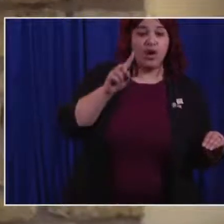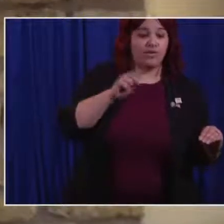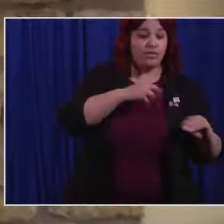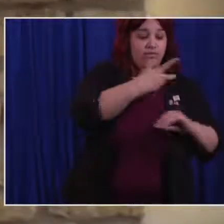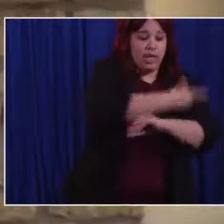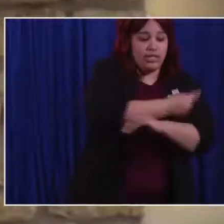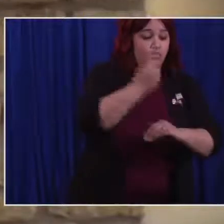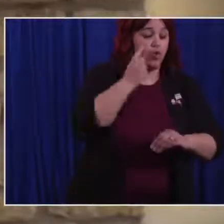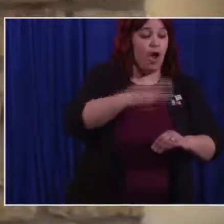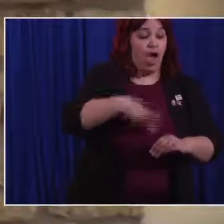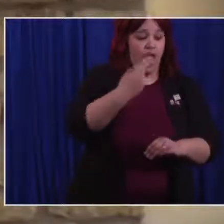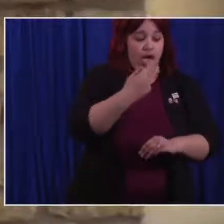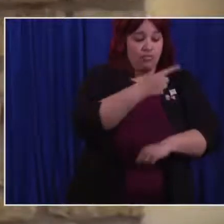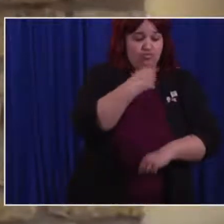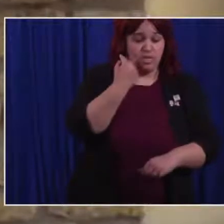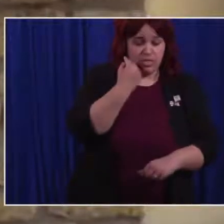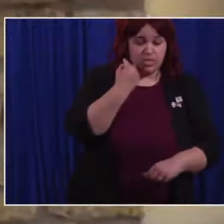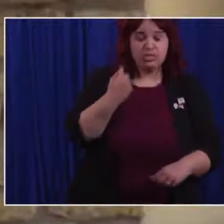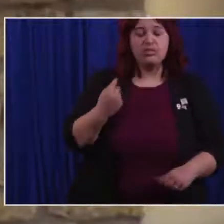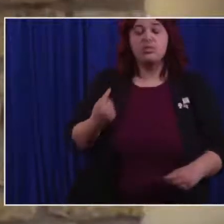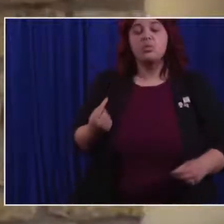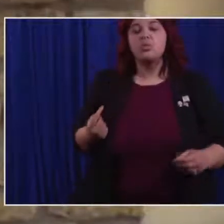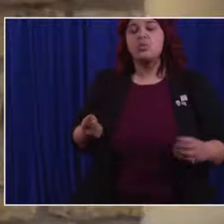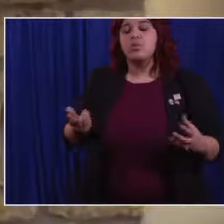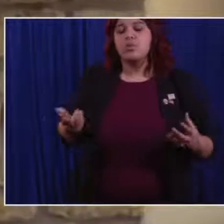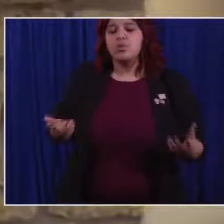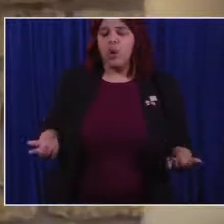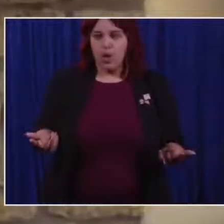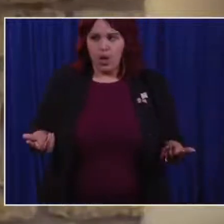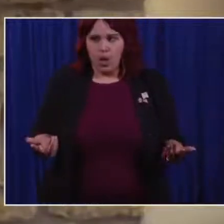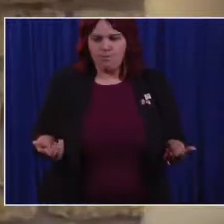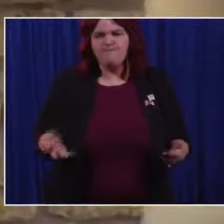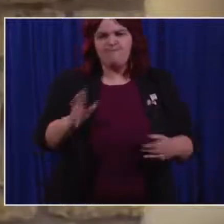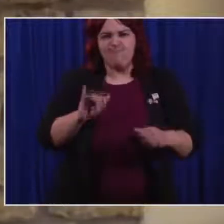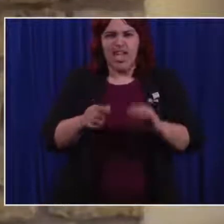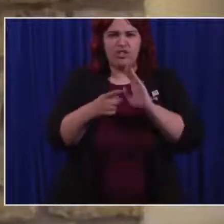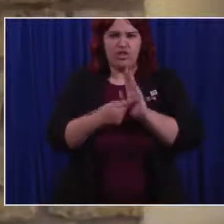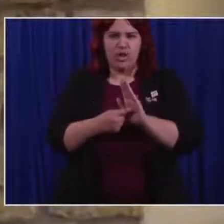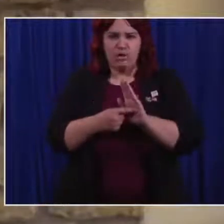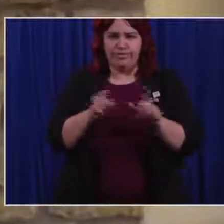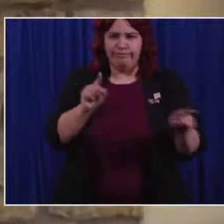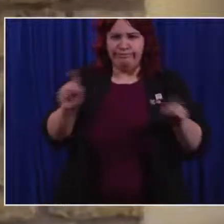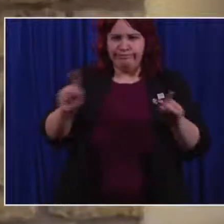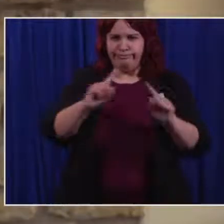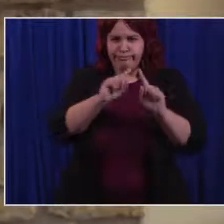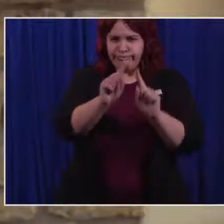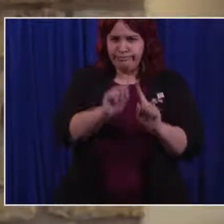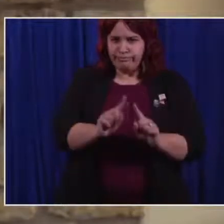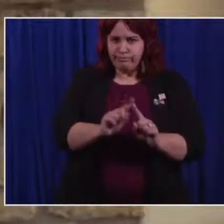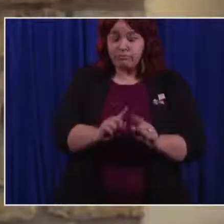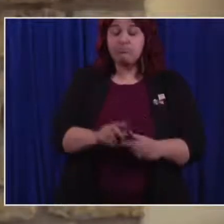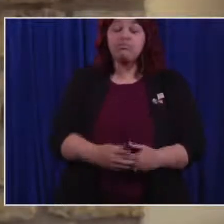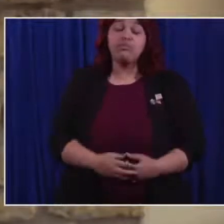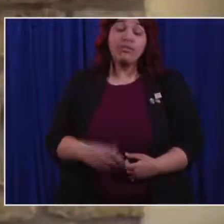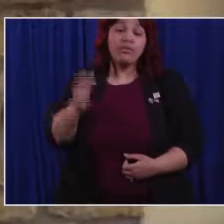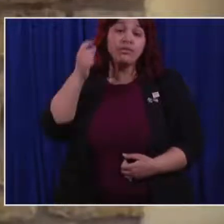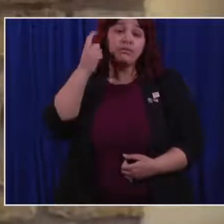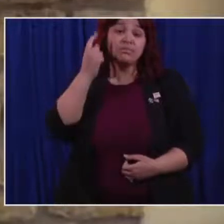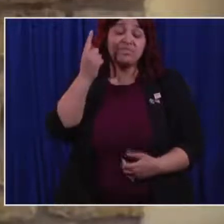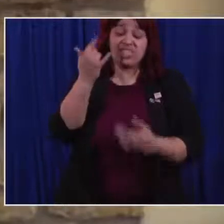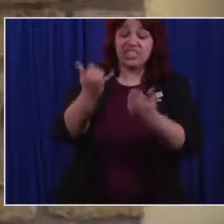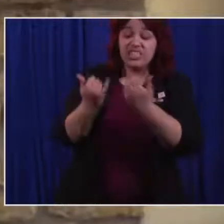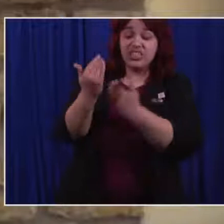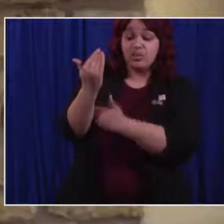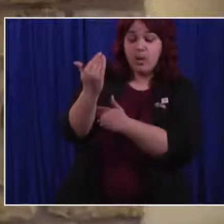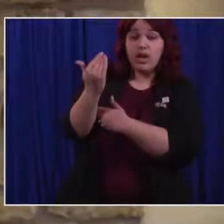take a look at that and to see what differences are. Now, this morning on our health department call,